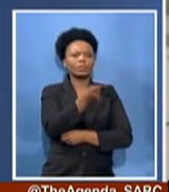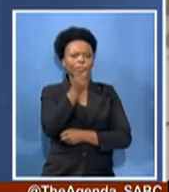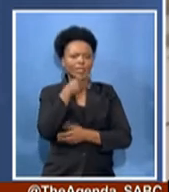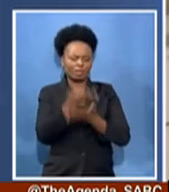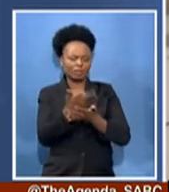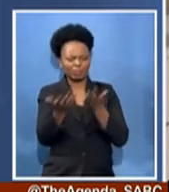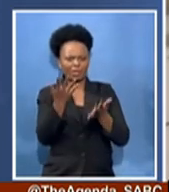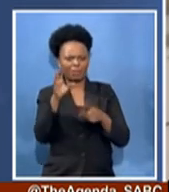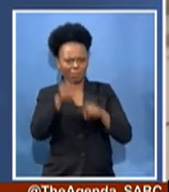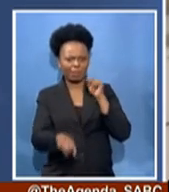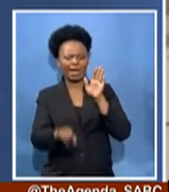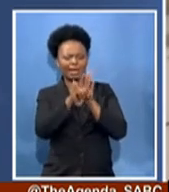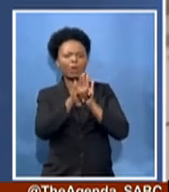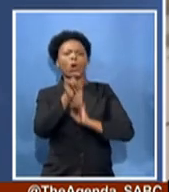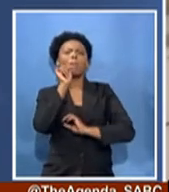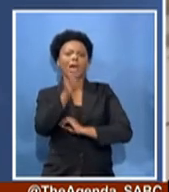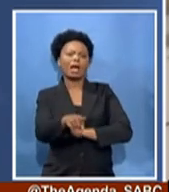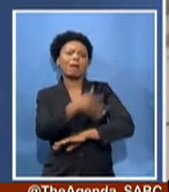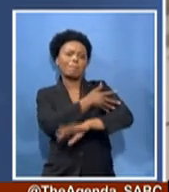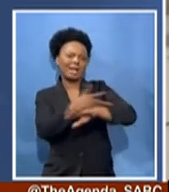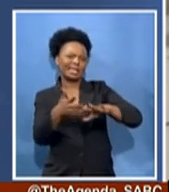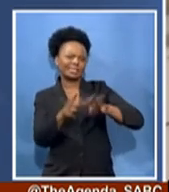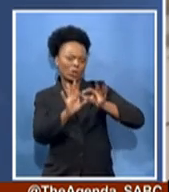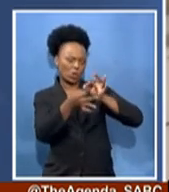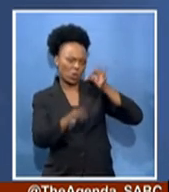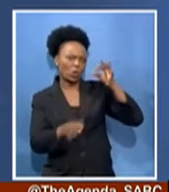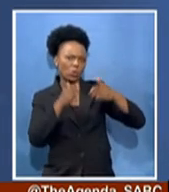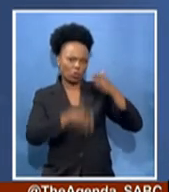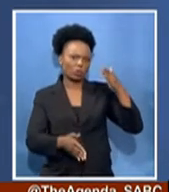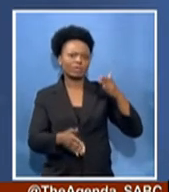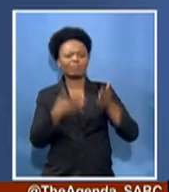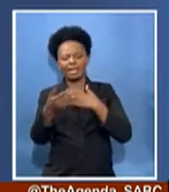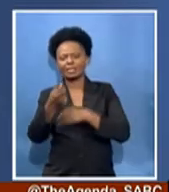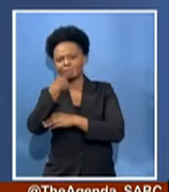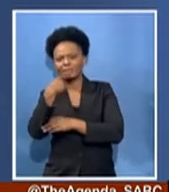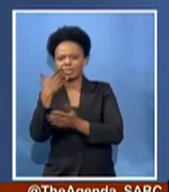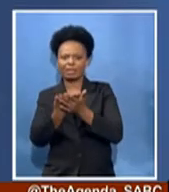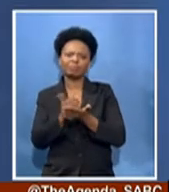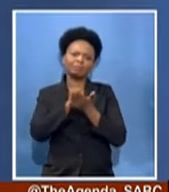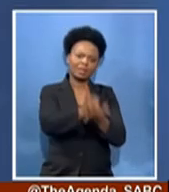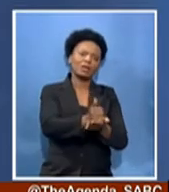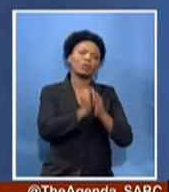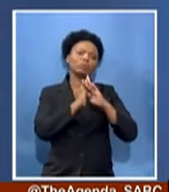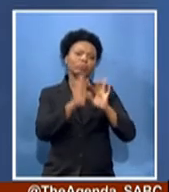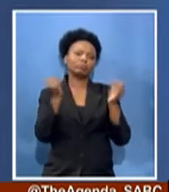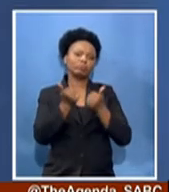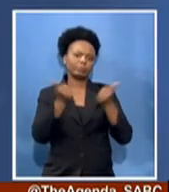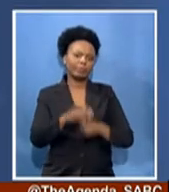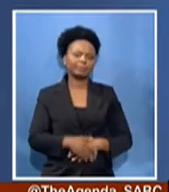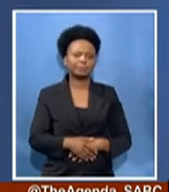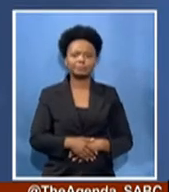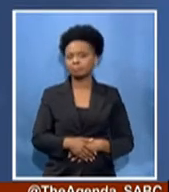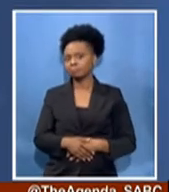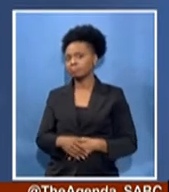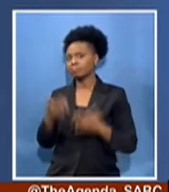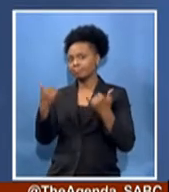be very effective, and that's what we're encouraging people to do. So I guess the big question that many will ask now, since SAHPRA has come out